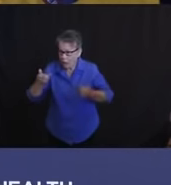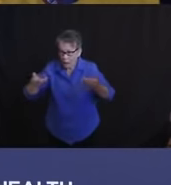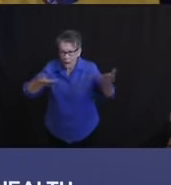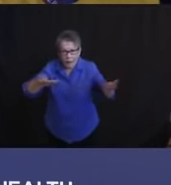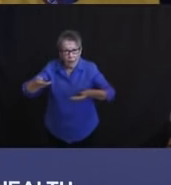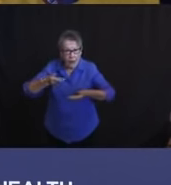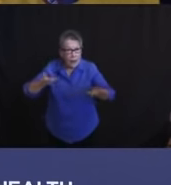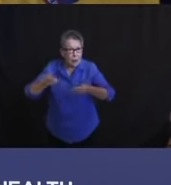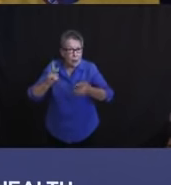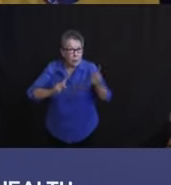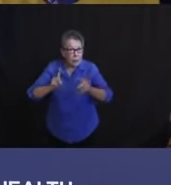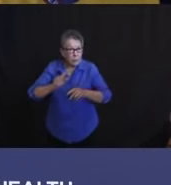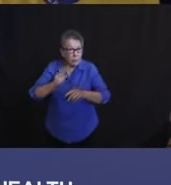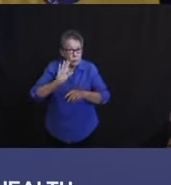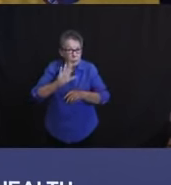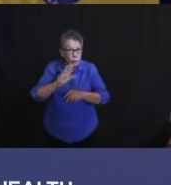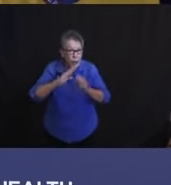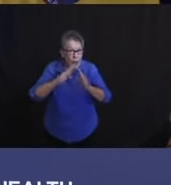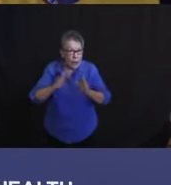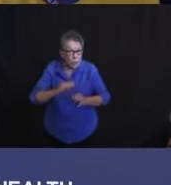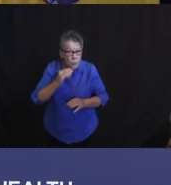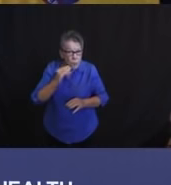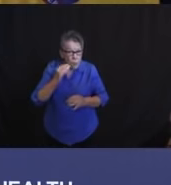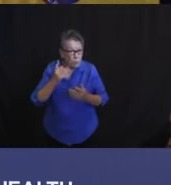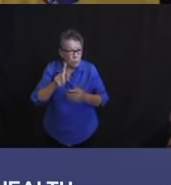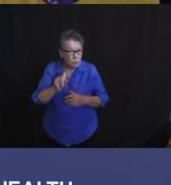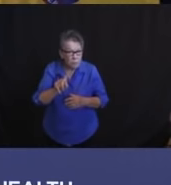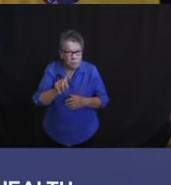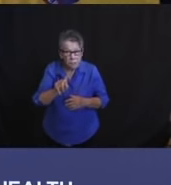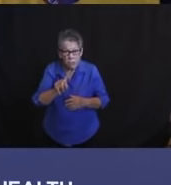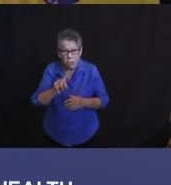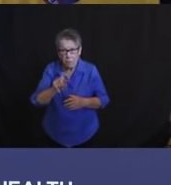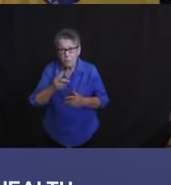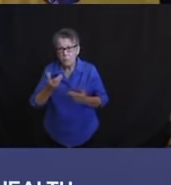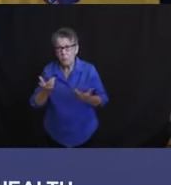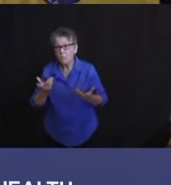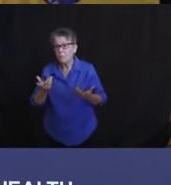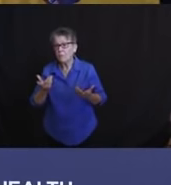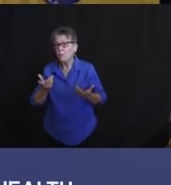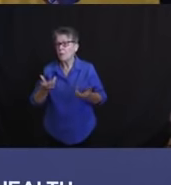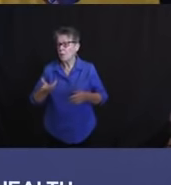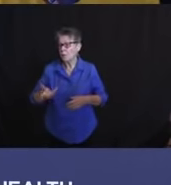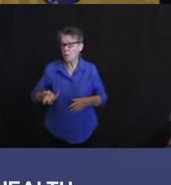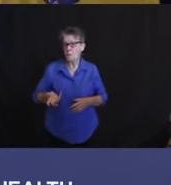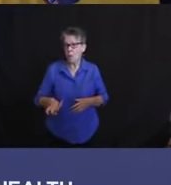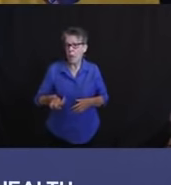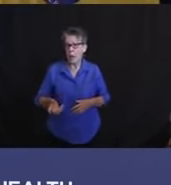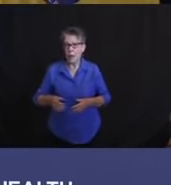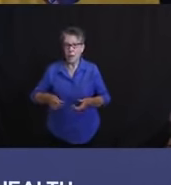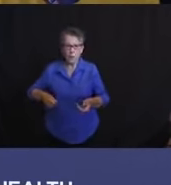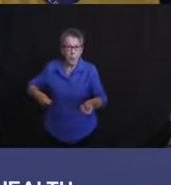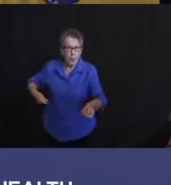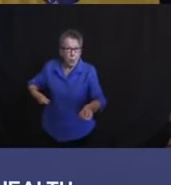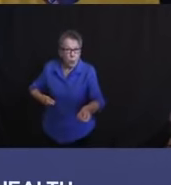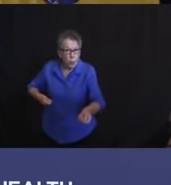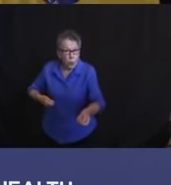pool halls? And finally, who's going to be monitoring the casinos for compliance? Thank you.